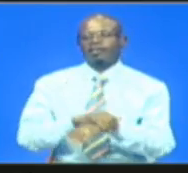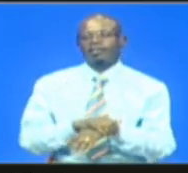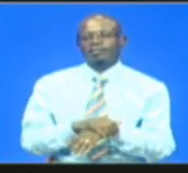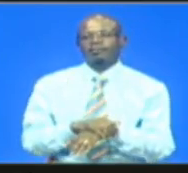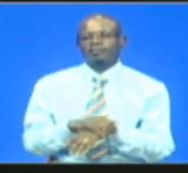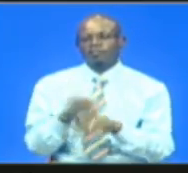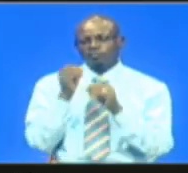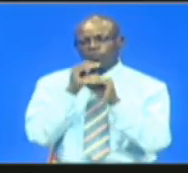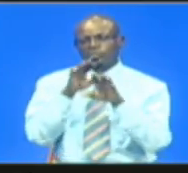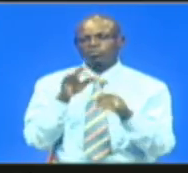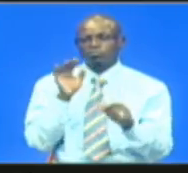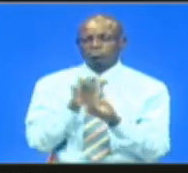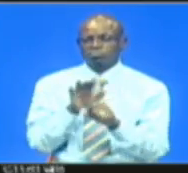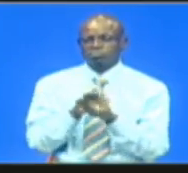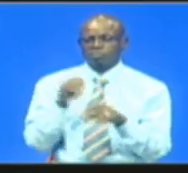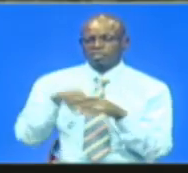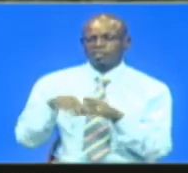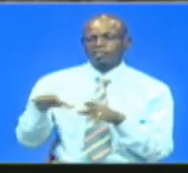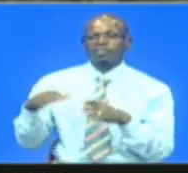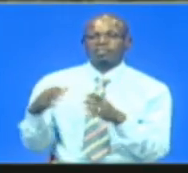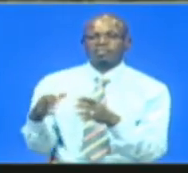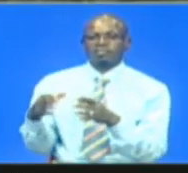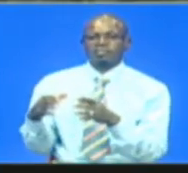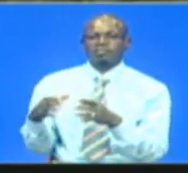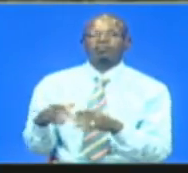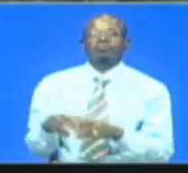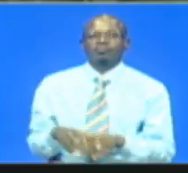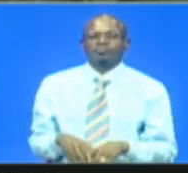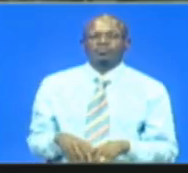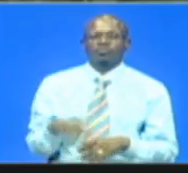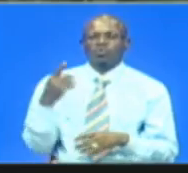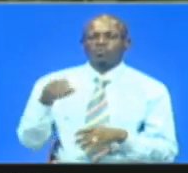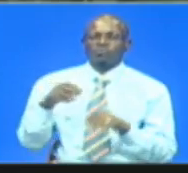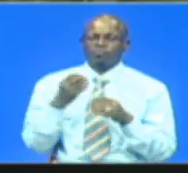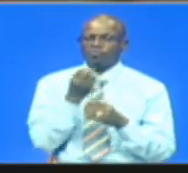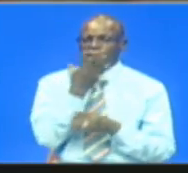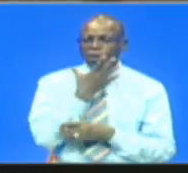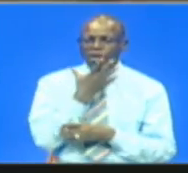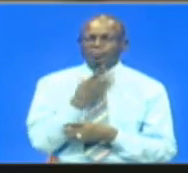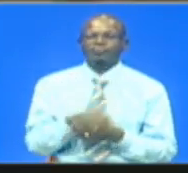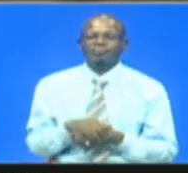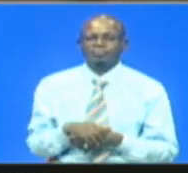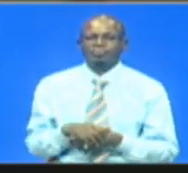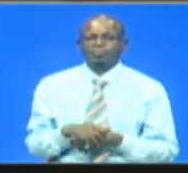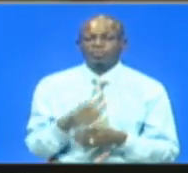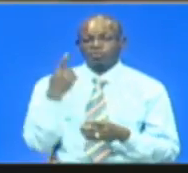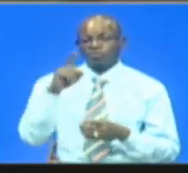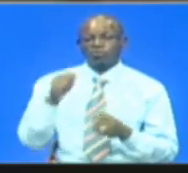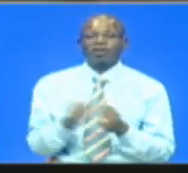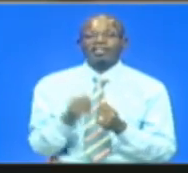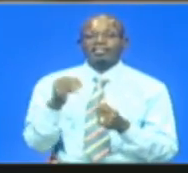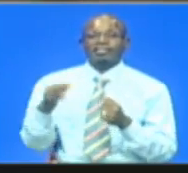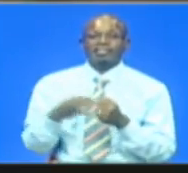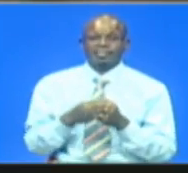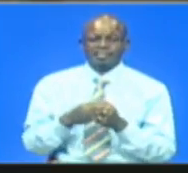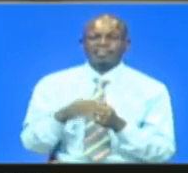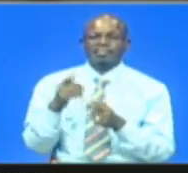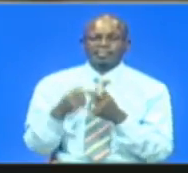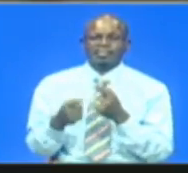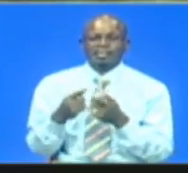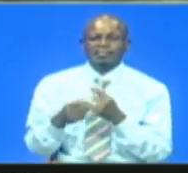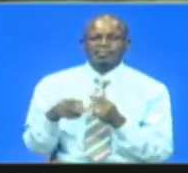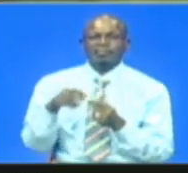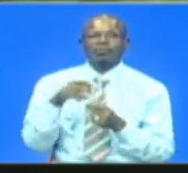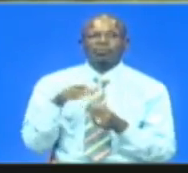what ails the subsector. For 18 years, Rose